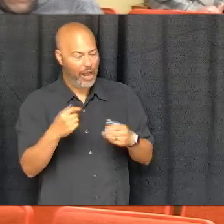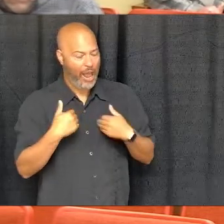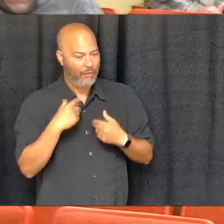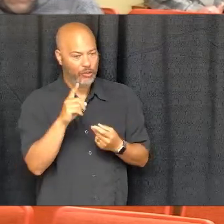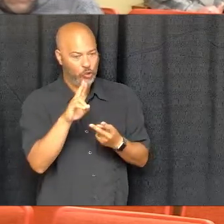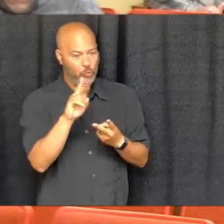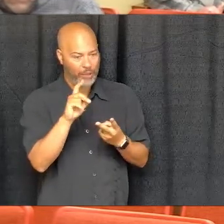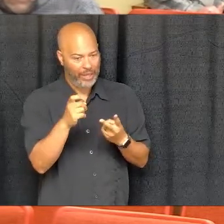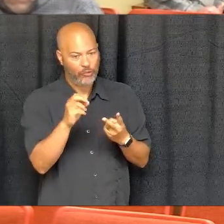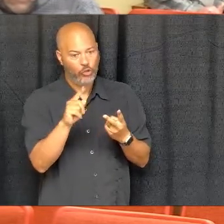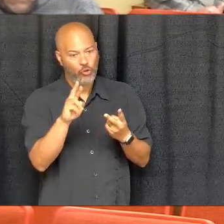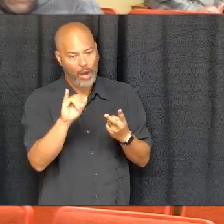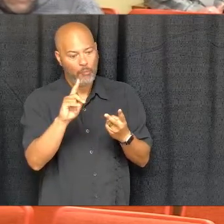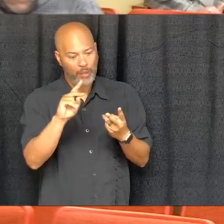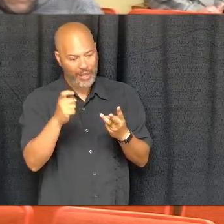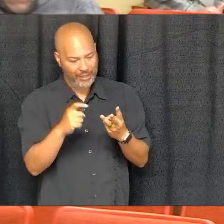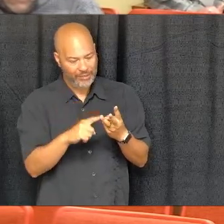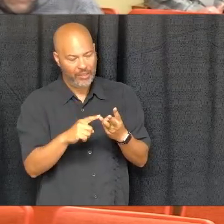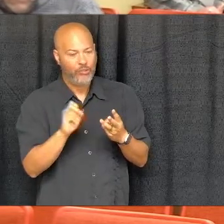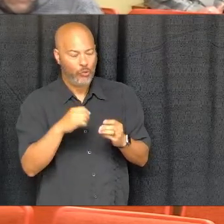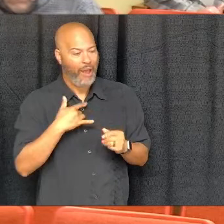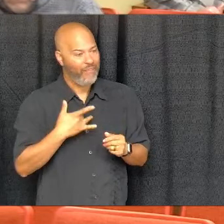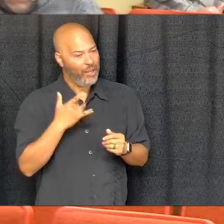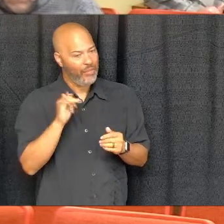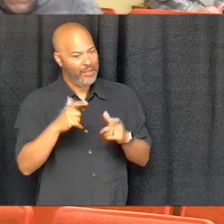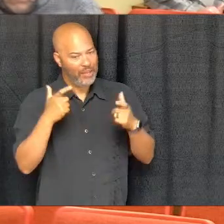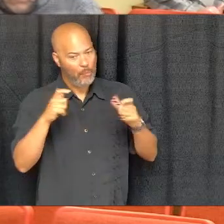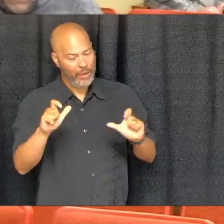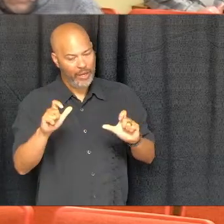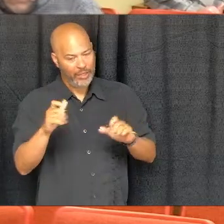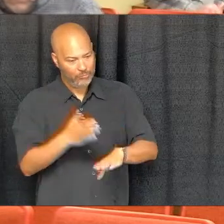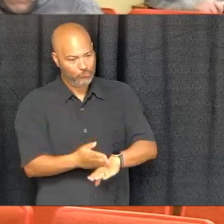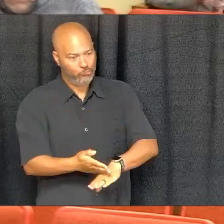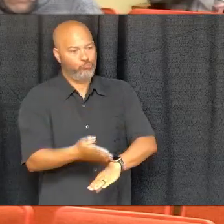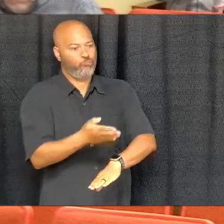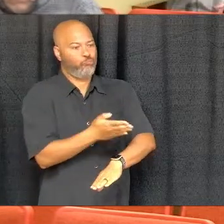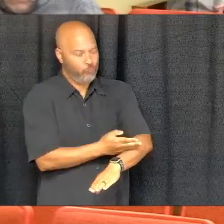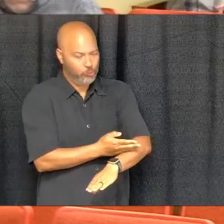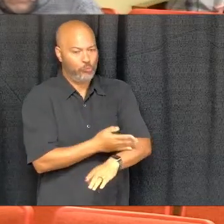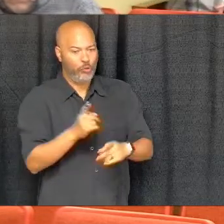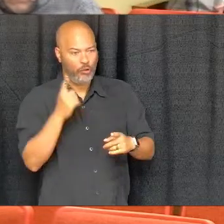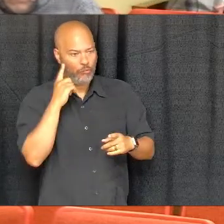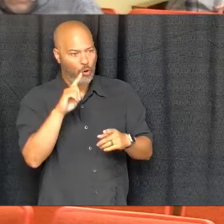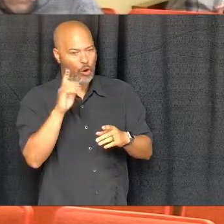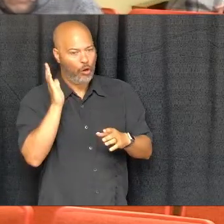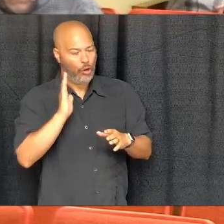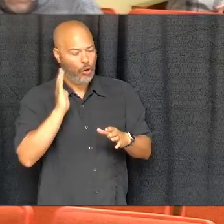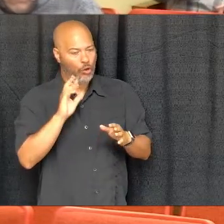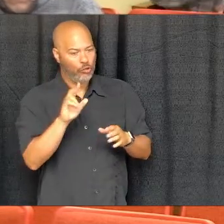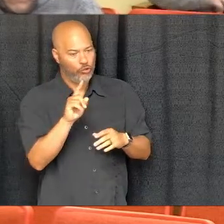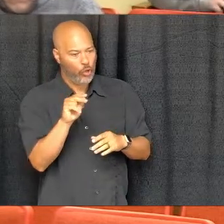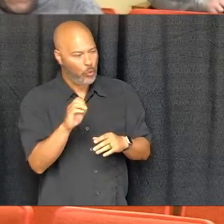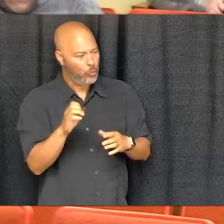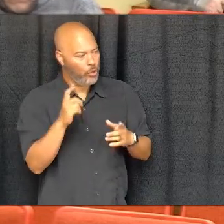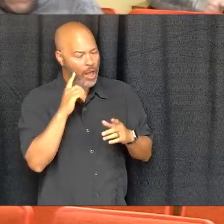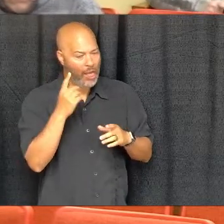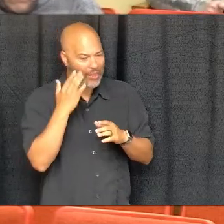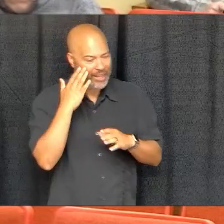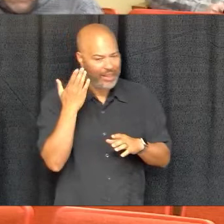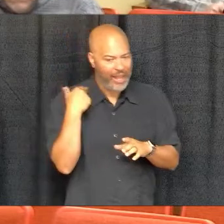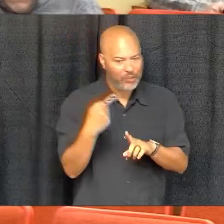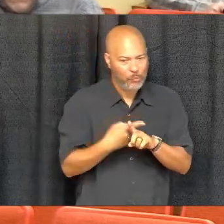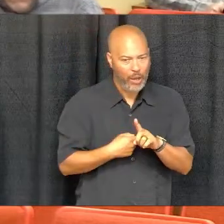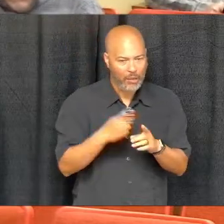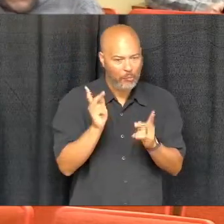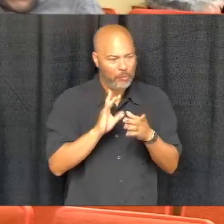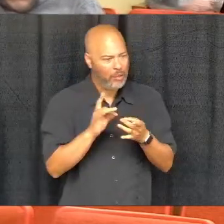duplex or a triplex. So I feel like that's a very big move the needle in the right direction. I think it was mentioned last month by a council